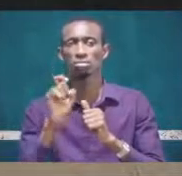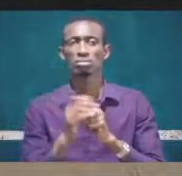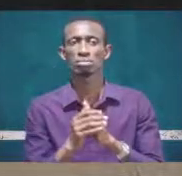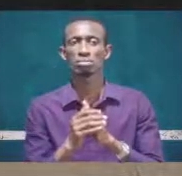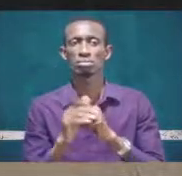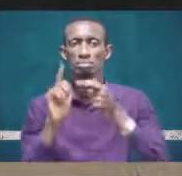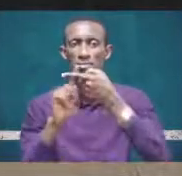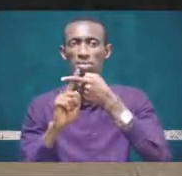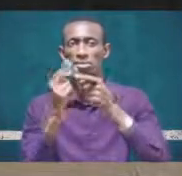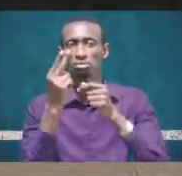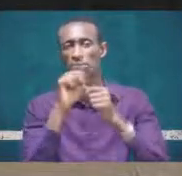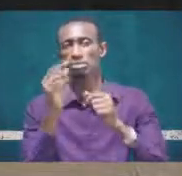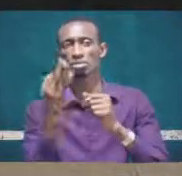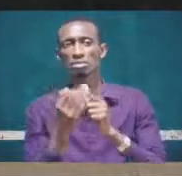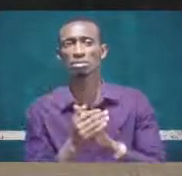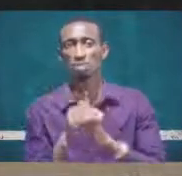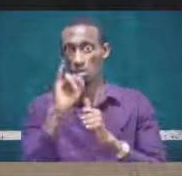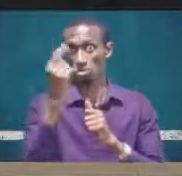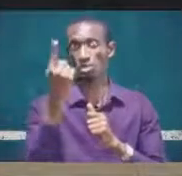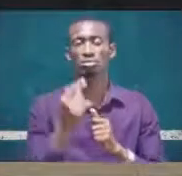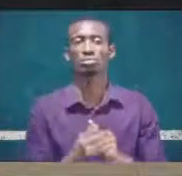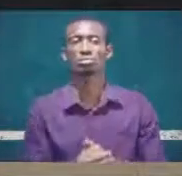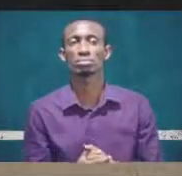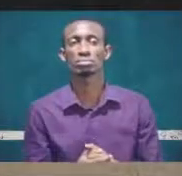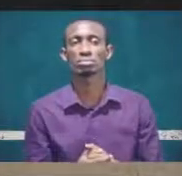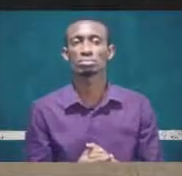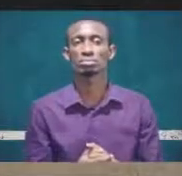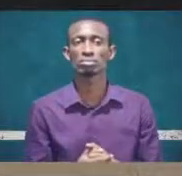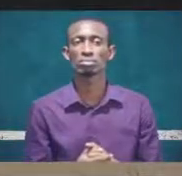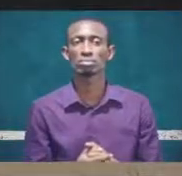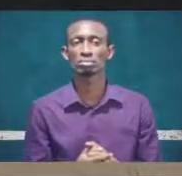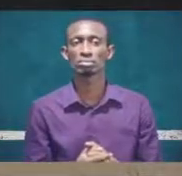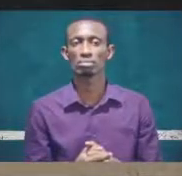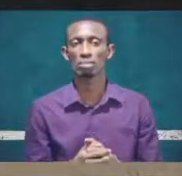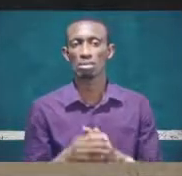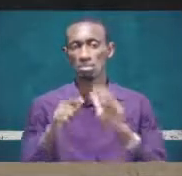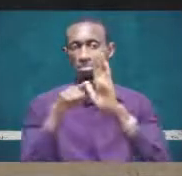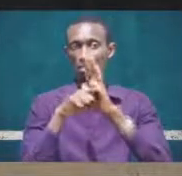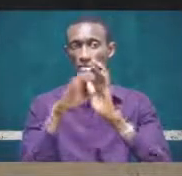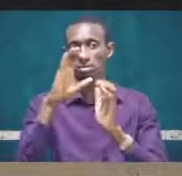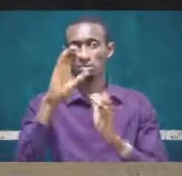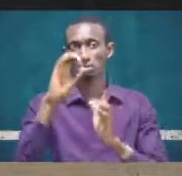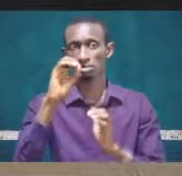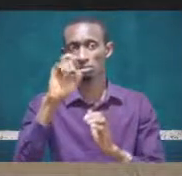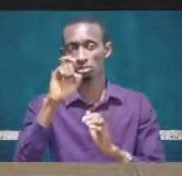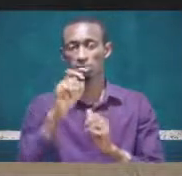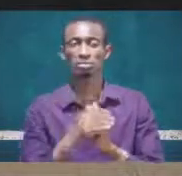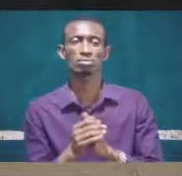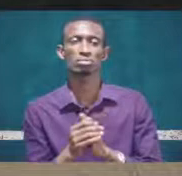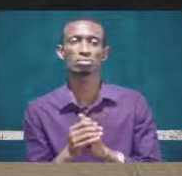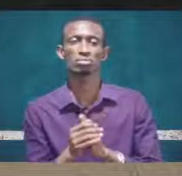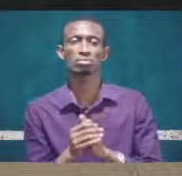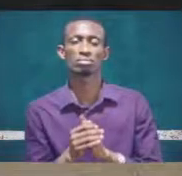plus 2 divided by 3, I1. I1 is minus cosine x.